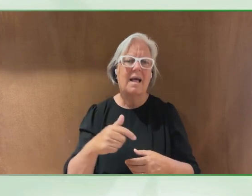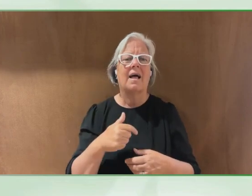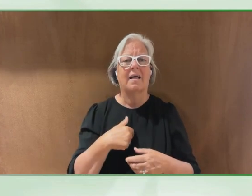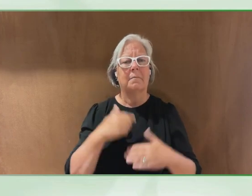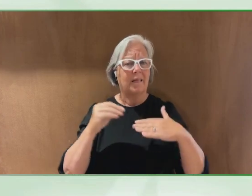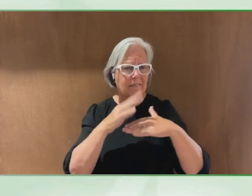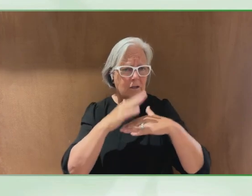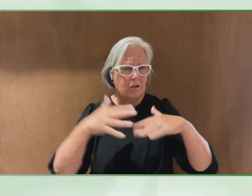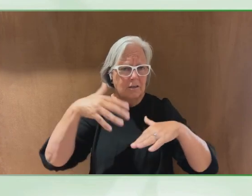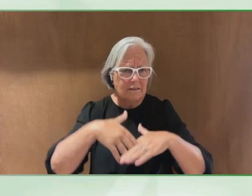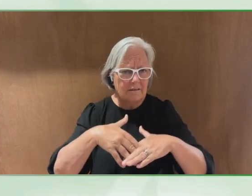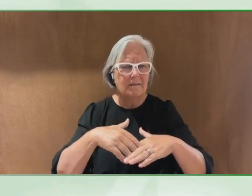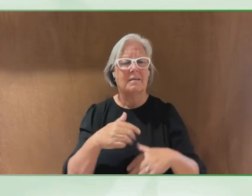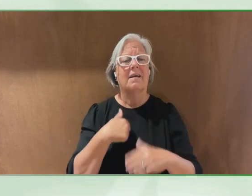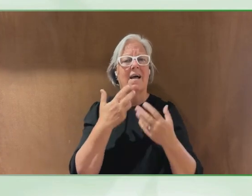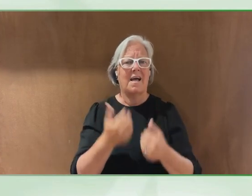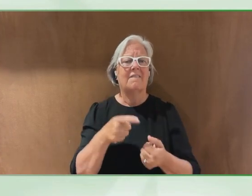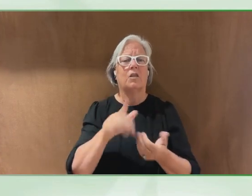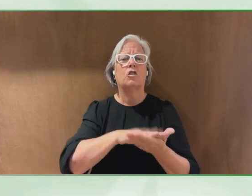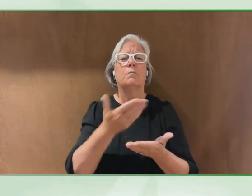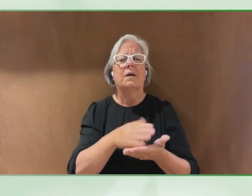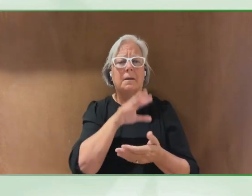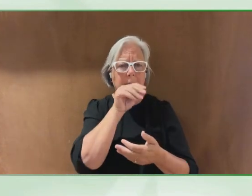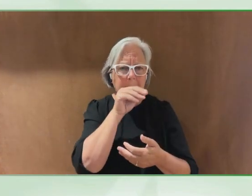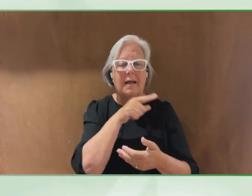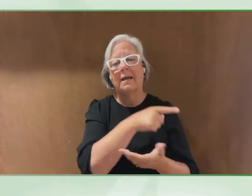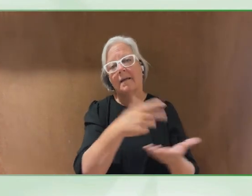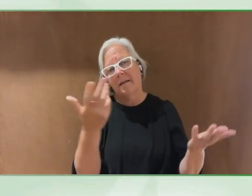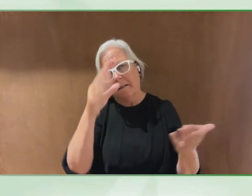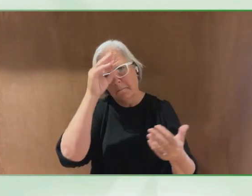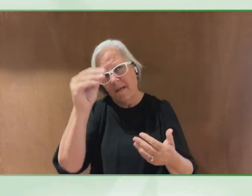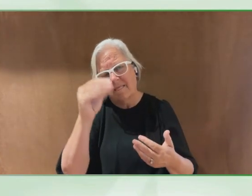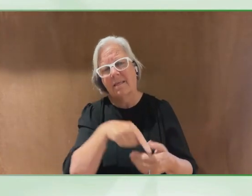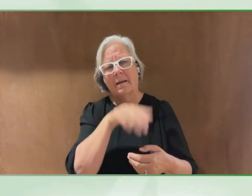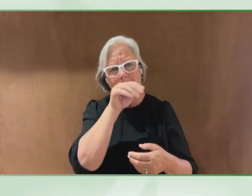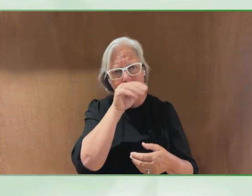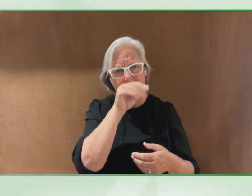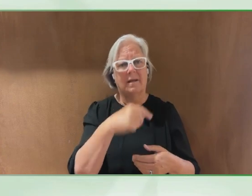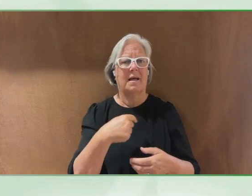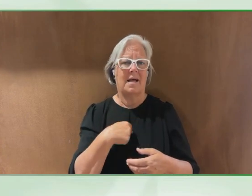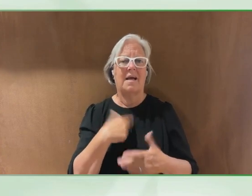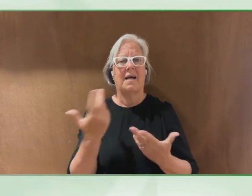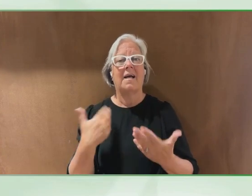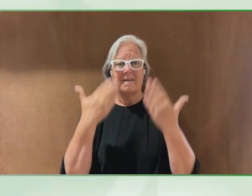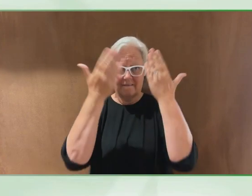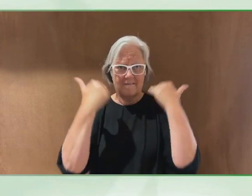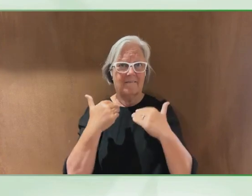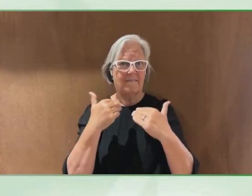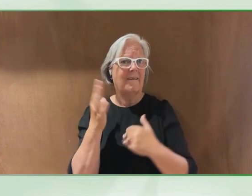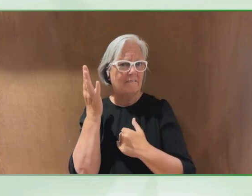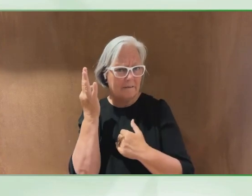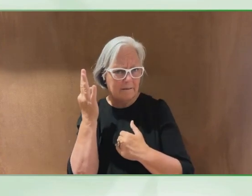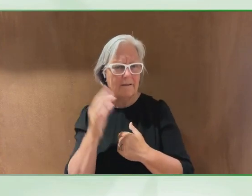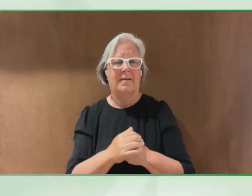I have an interpreter speaking for me. He has a male voice, but I am a female, long brown hair, with a